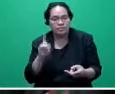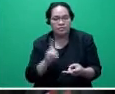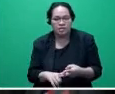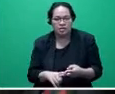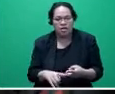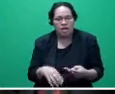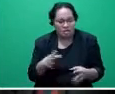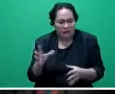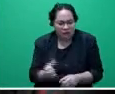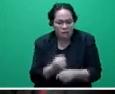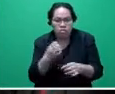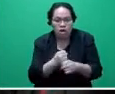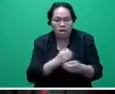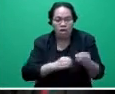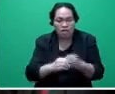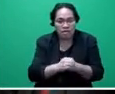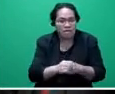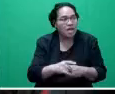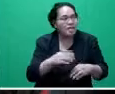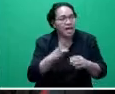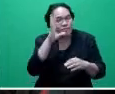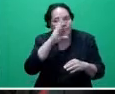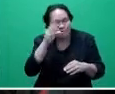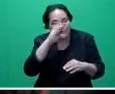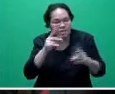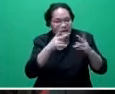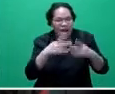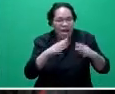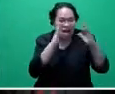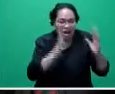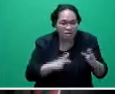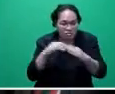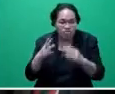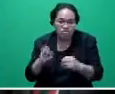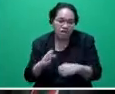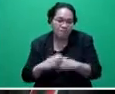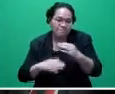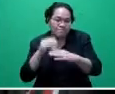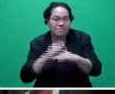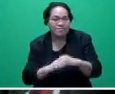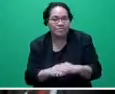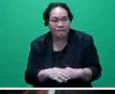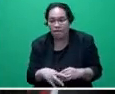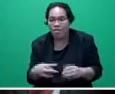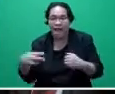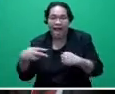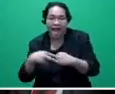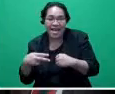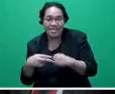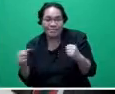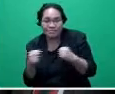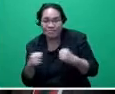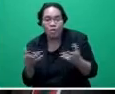677,000. Upgrade of office and quarters, 500,000, and preparatory work for the ice plants in Waingaro